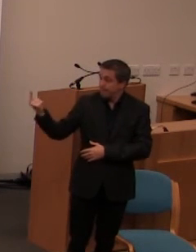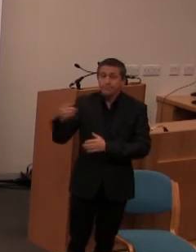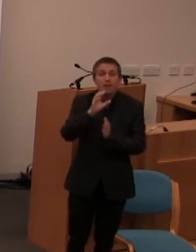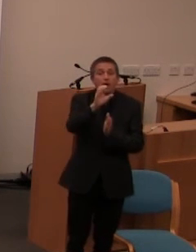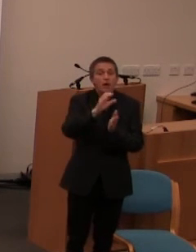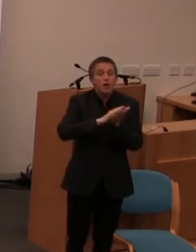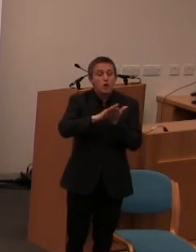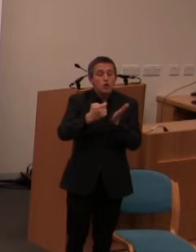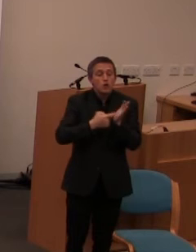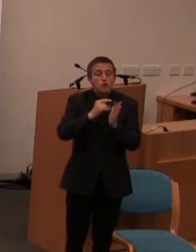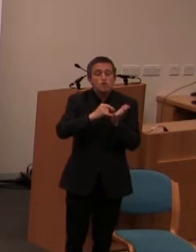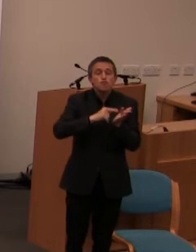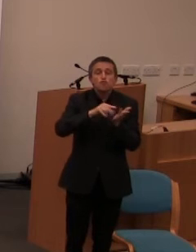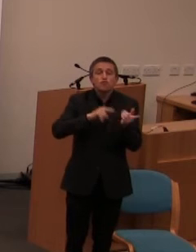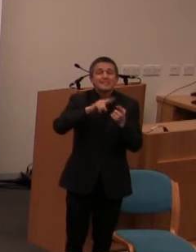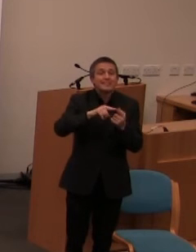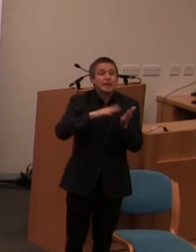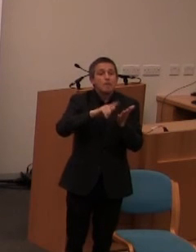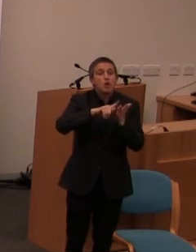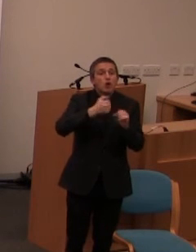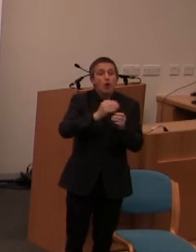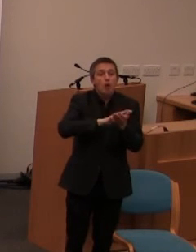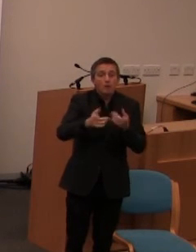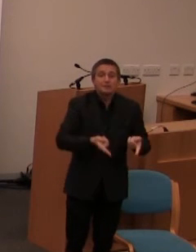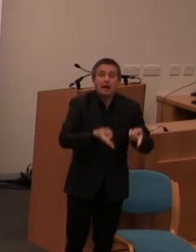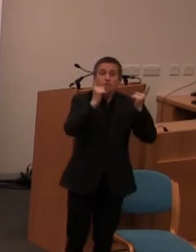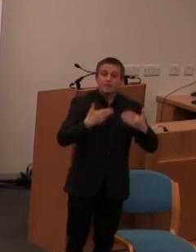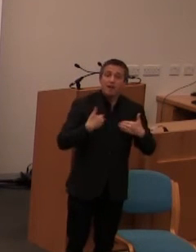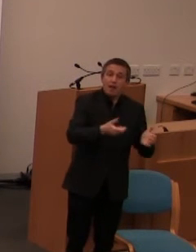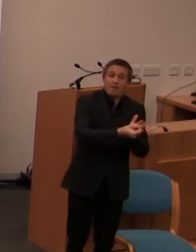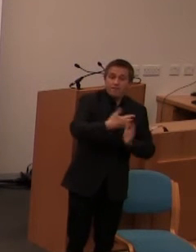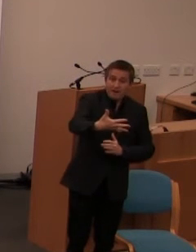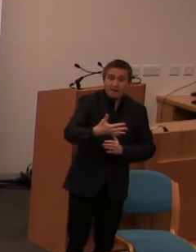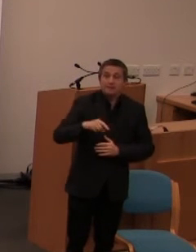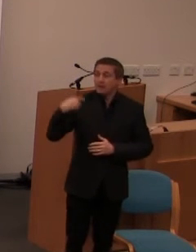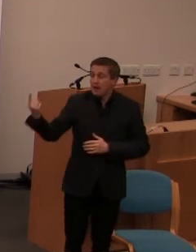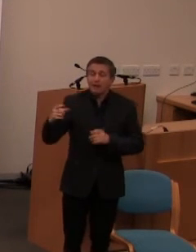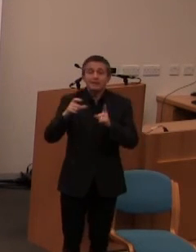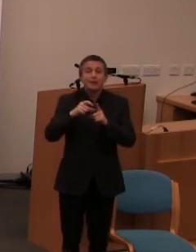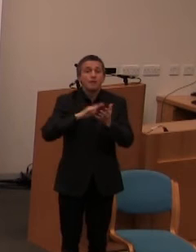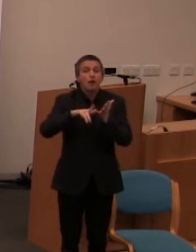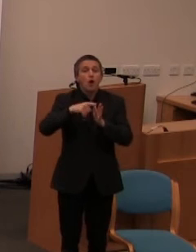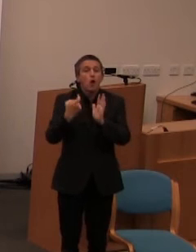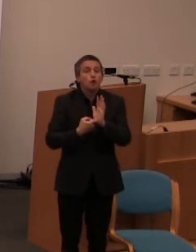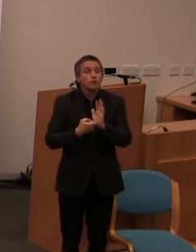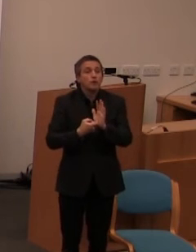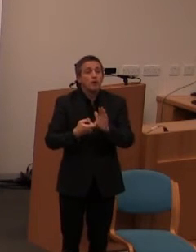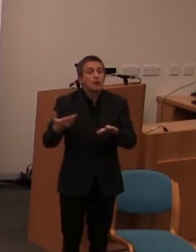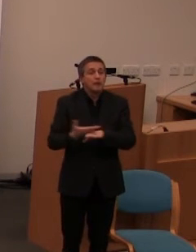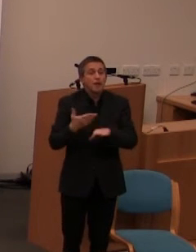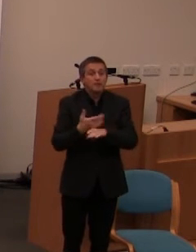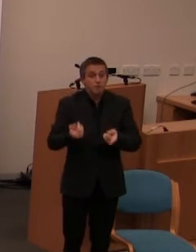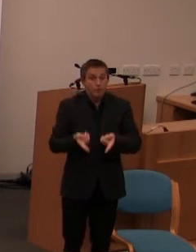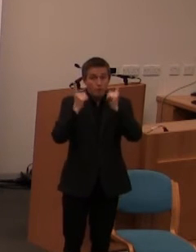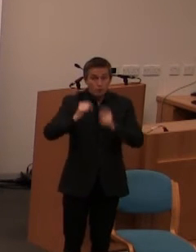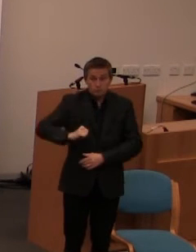McLaughlin, who's the Director for Health Finance, and Alan Hunter, who is the Director of NHS Scotland Performance. We're also joined